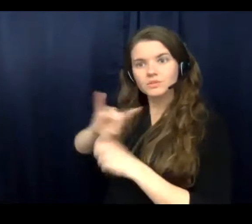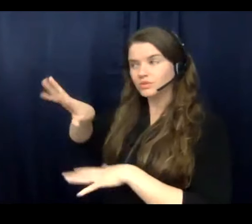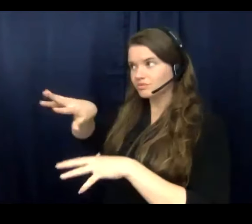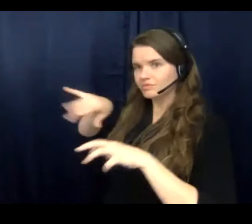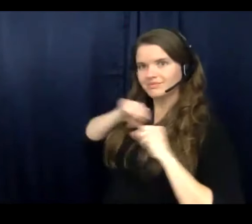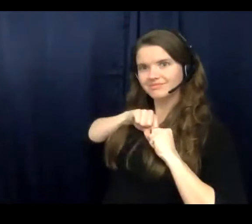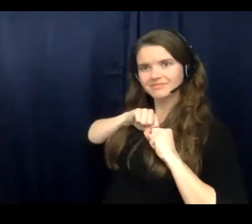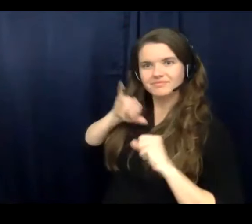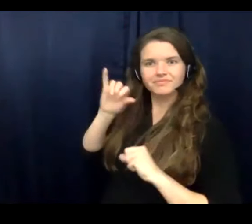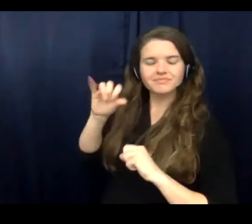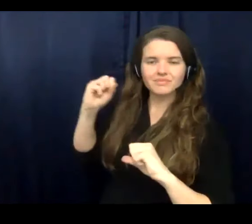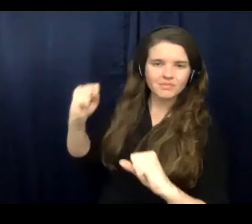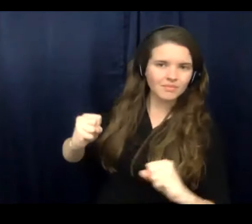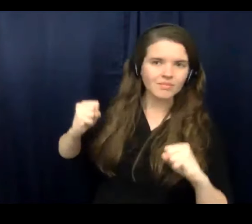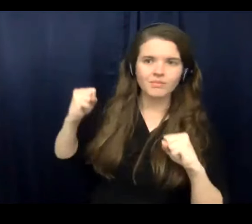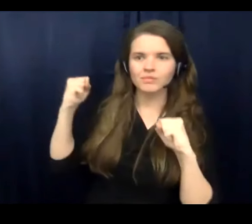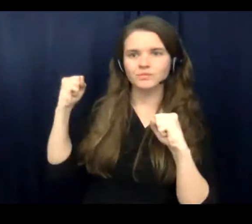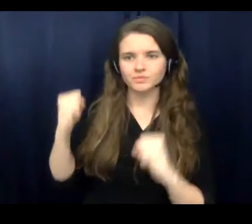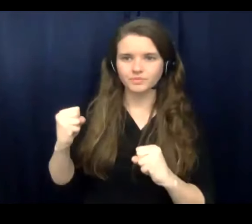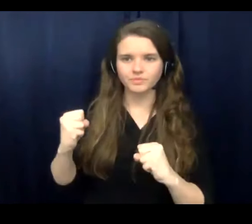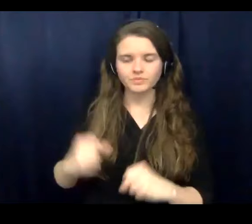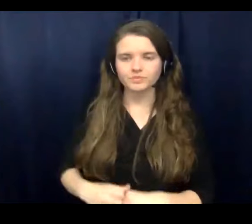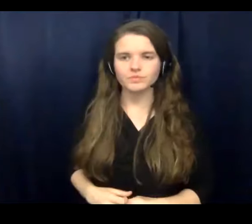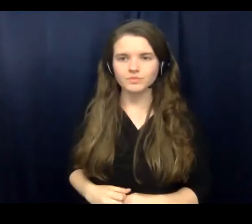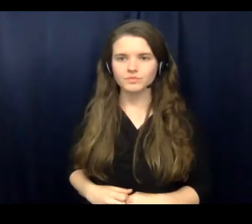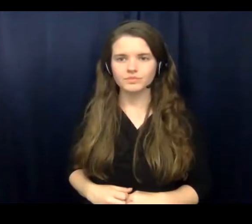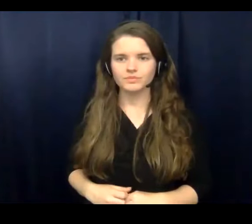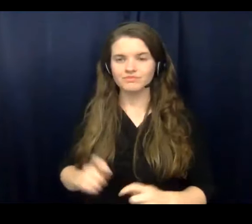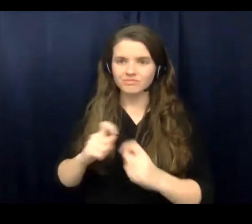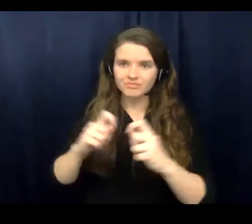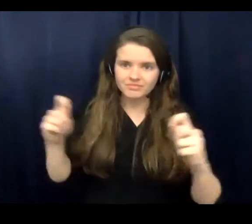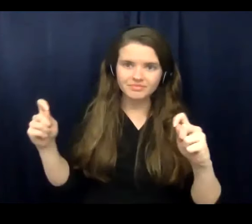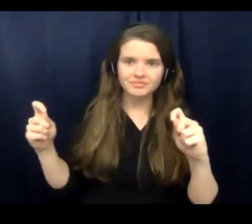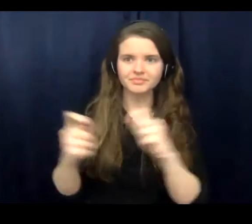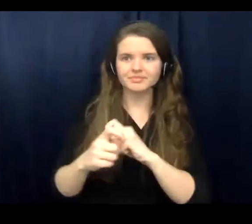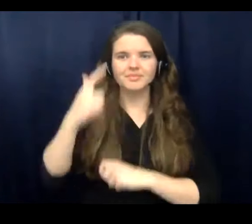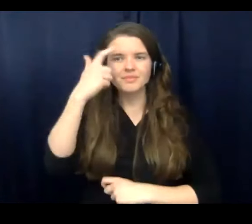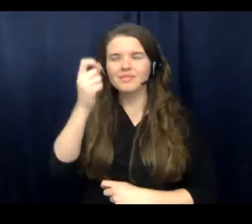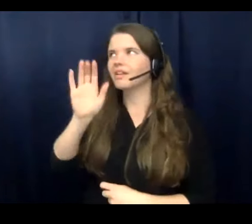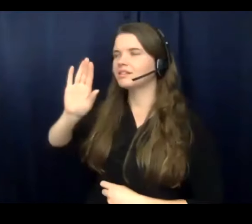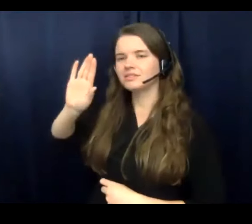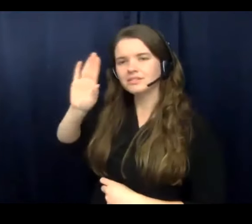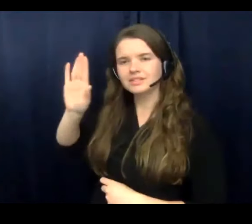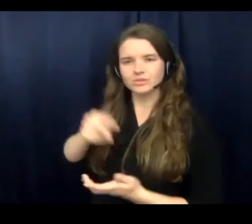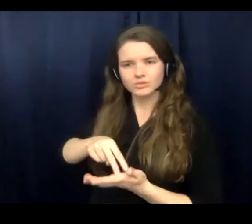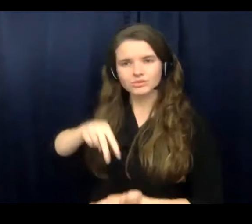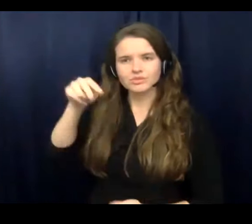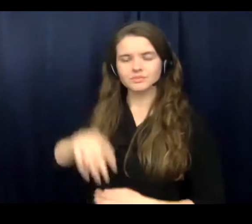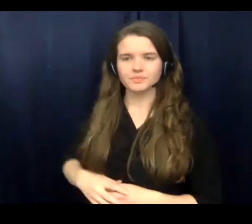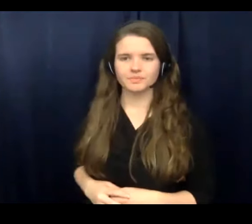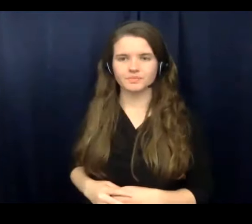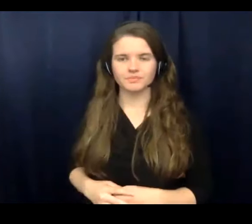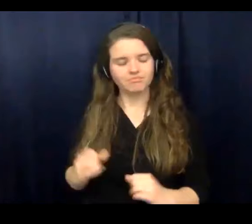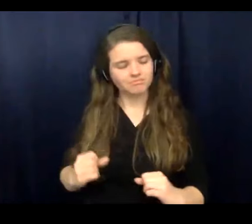was the powerful way of that change because of his risen state. It's really